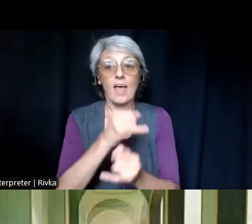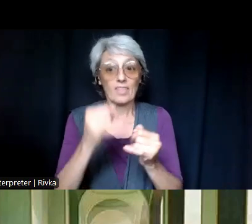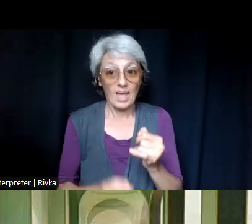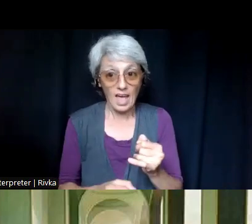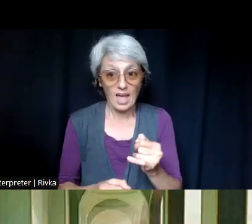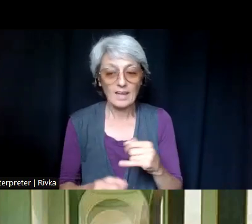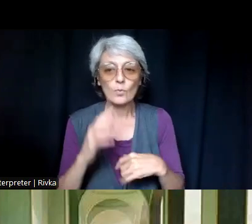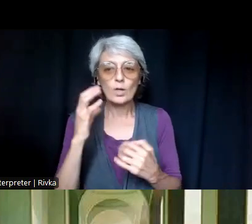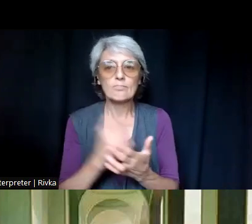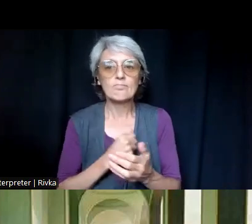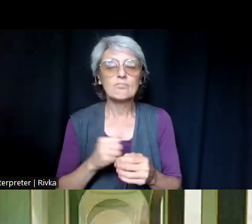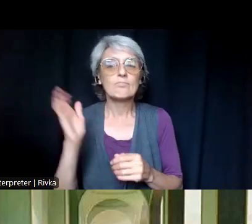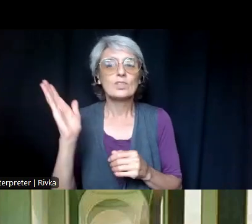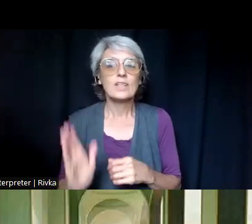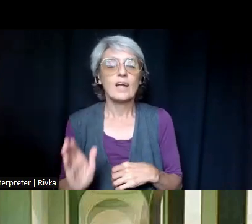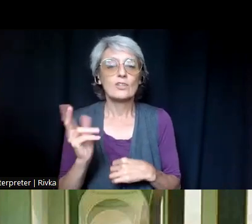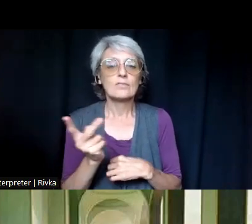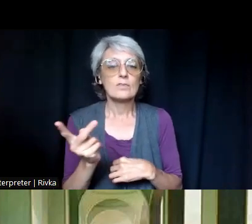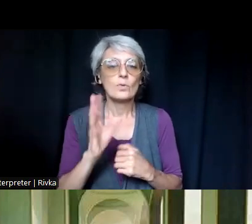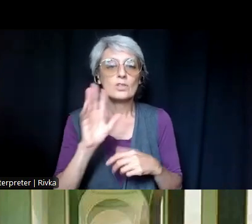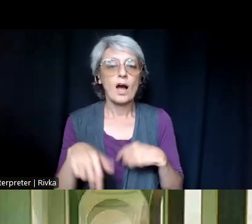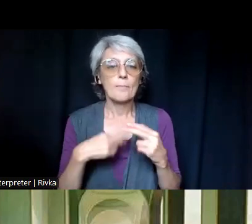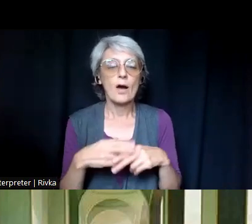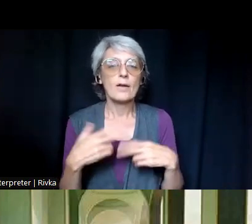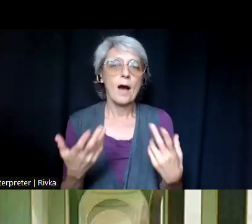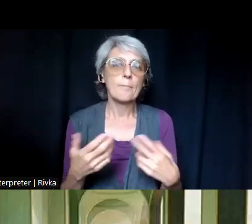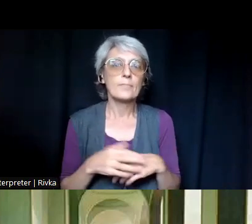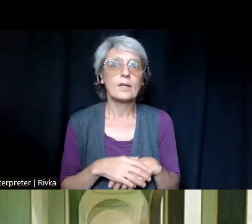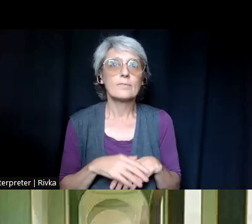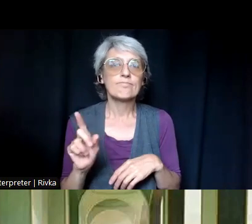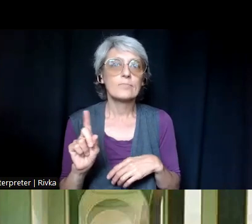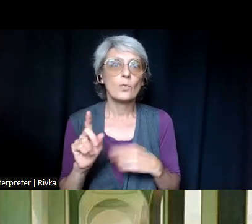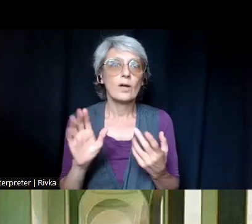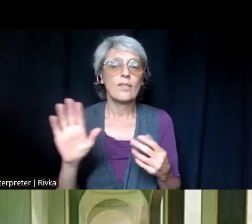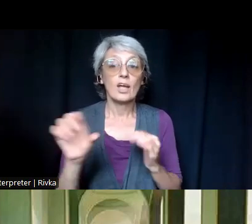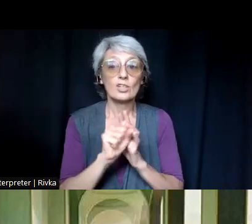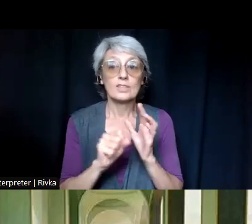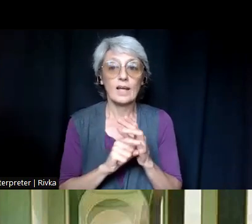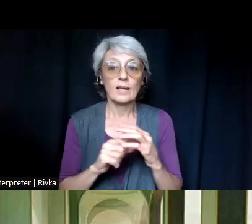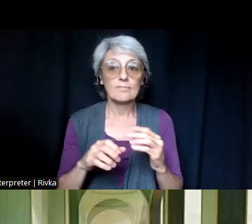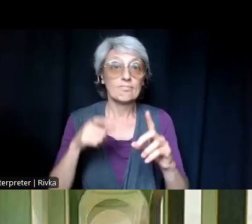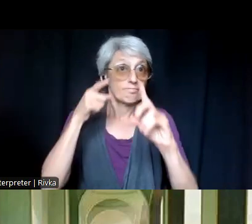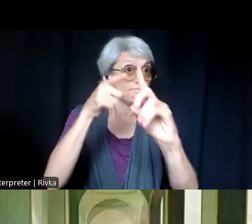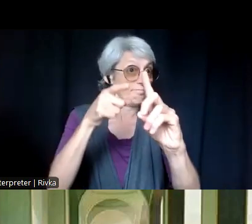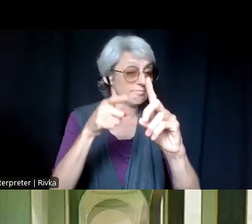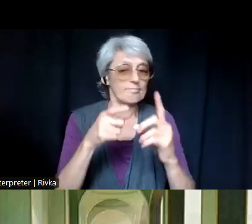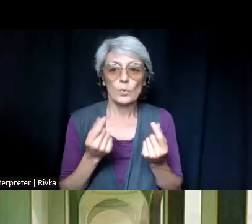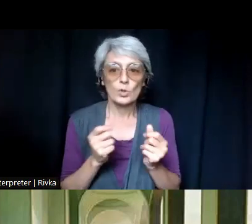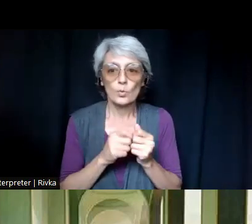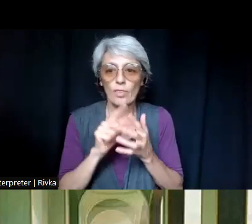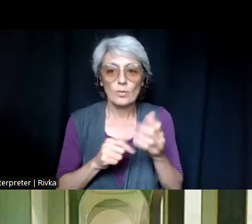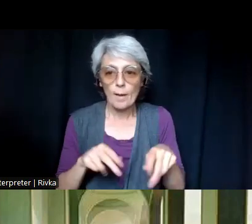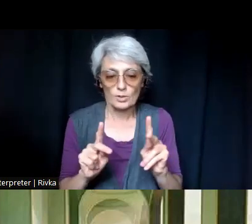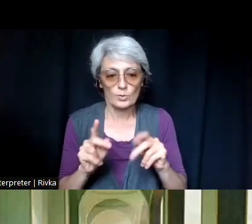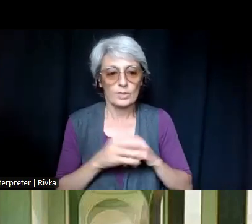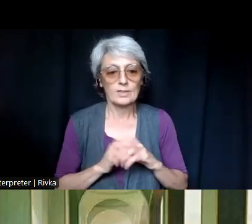from our presenters a bit about where they think their state may be going with some of these opportunities and some of